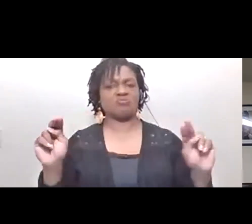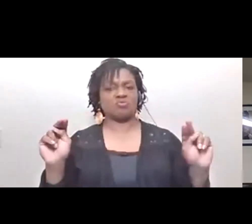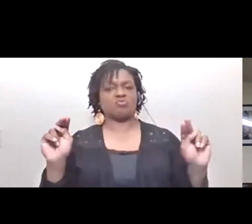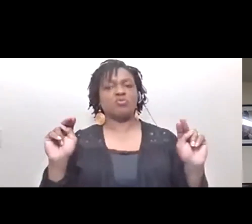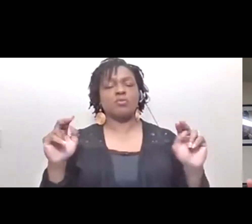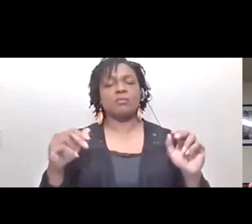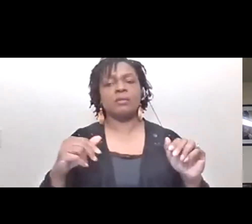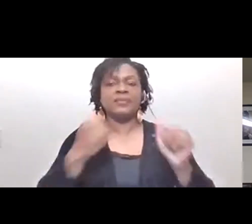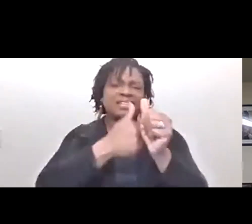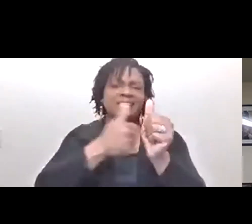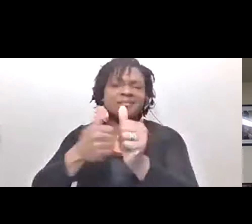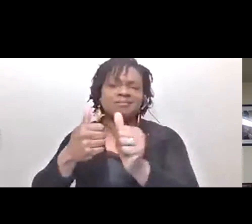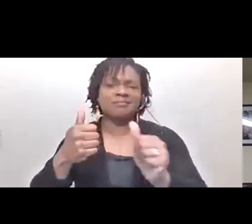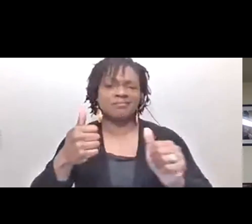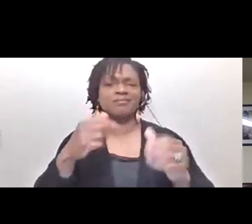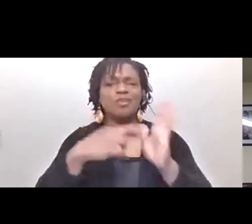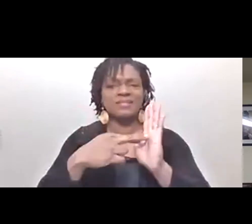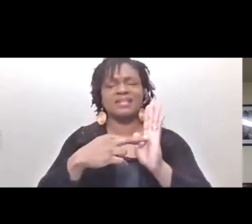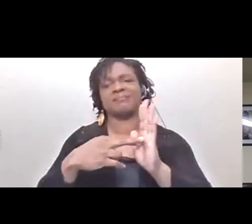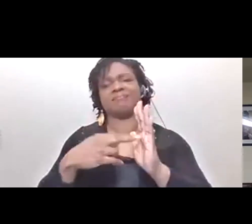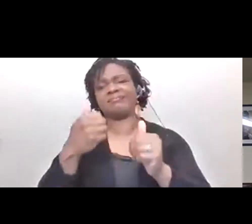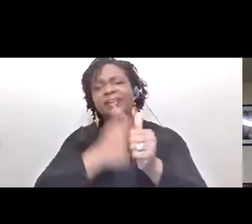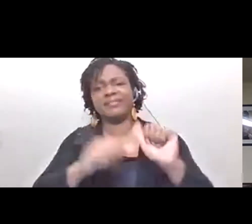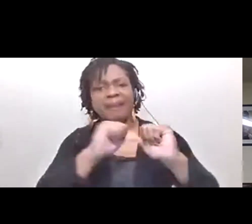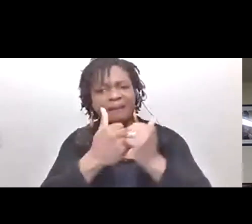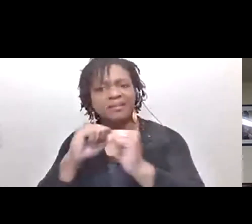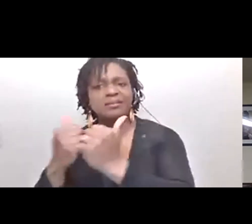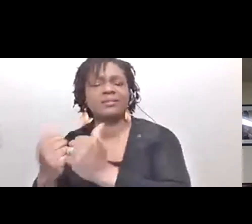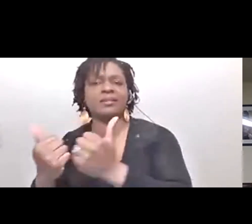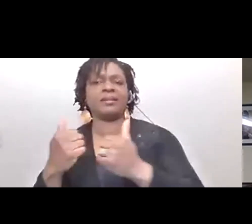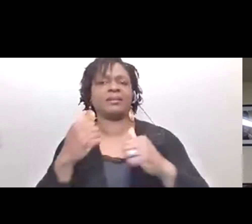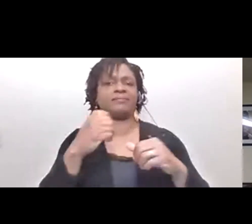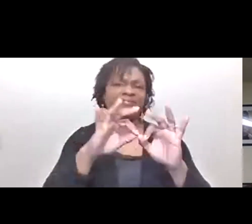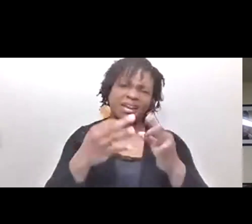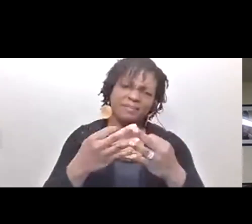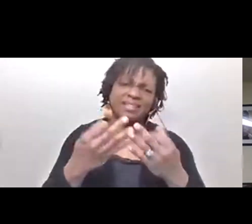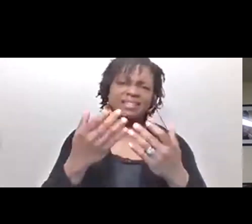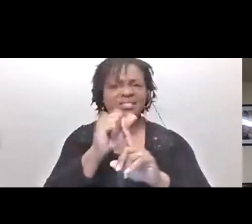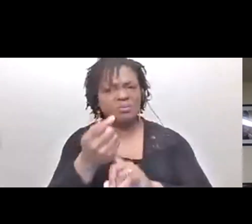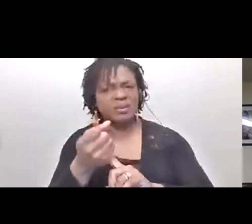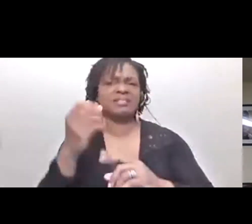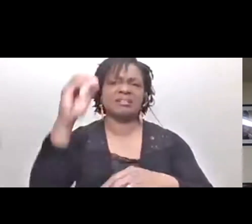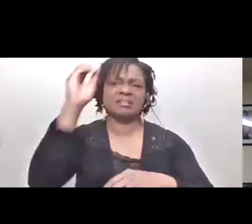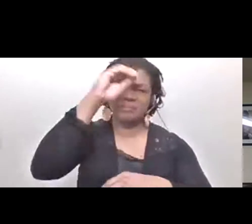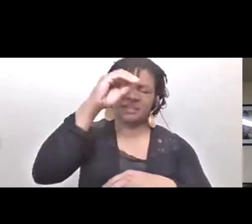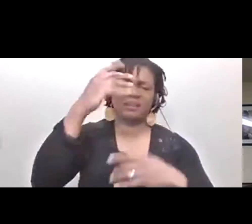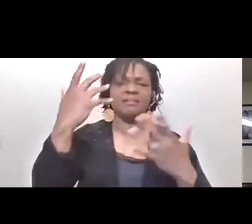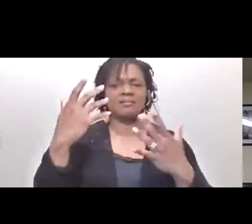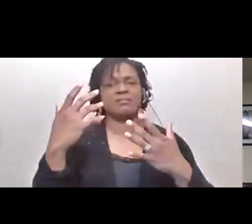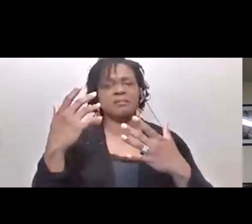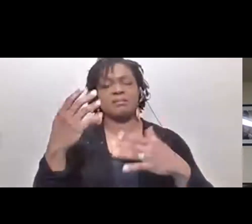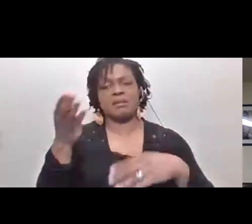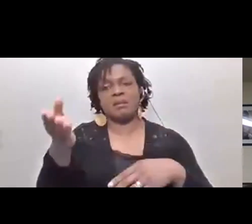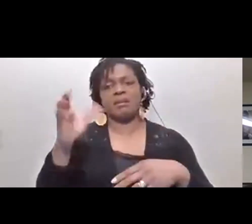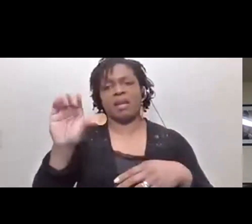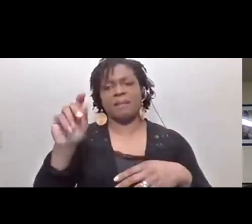different organizations and ourselves and our families and things like that, and we can have our own, obviously, opinions at the Capitol and things like that that we might